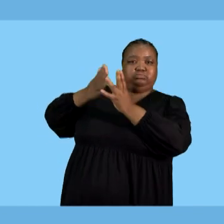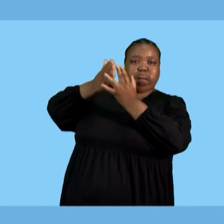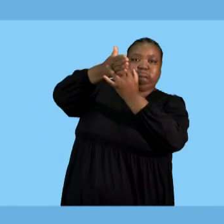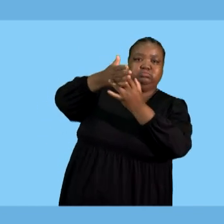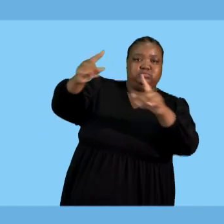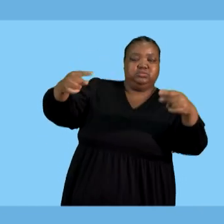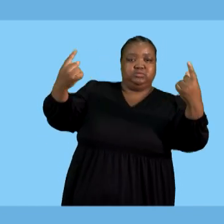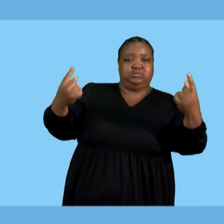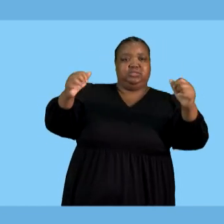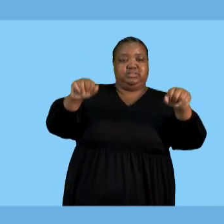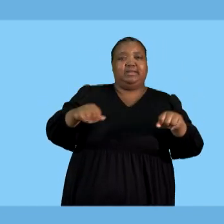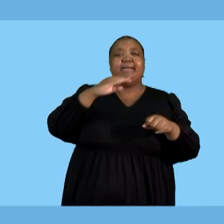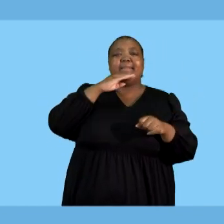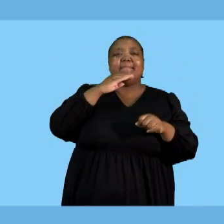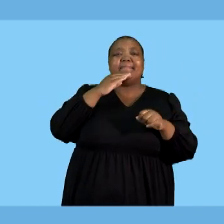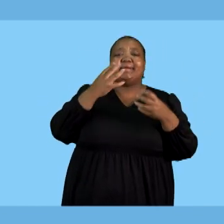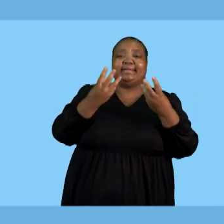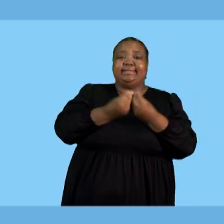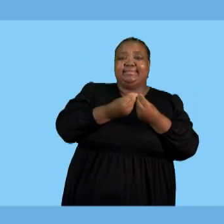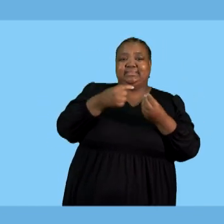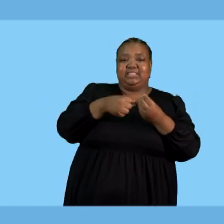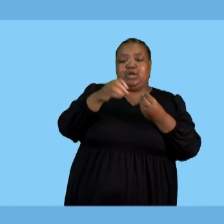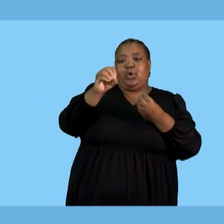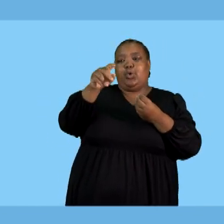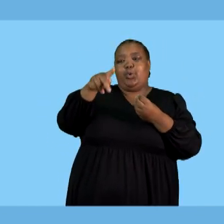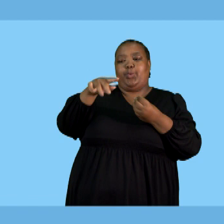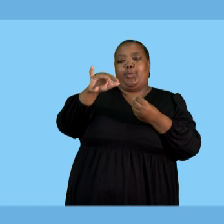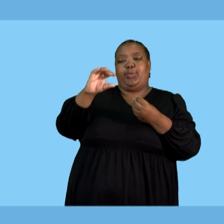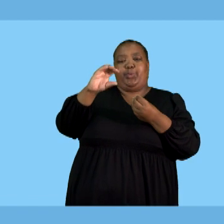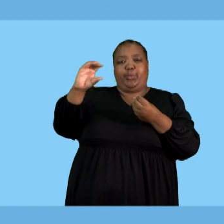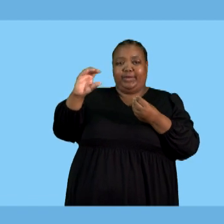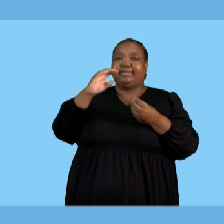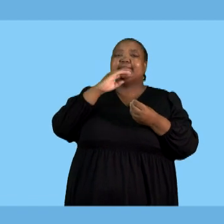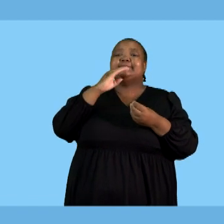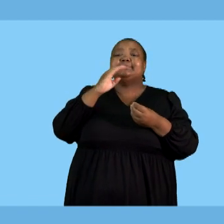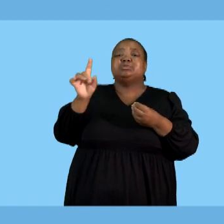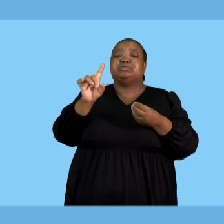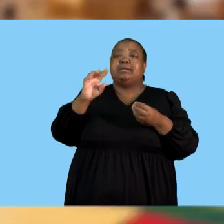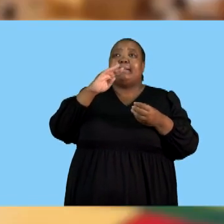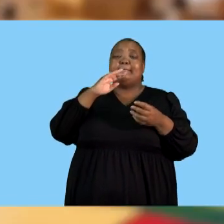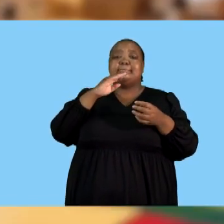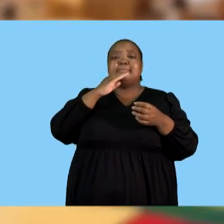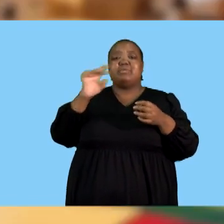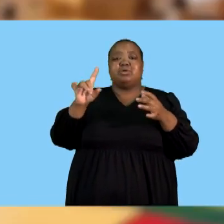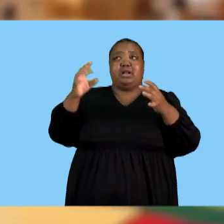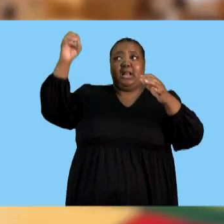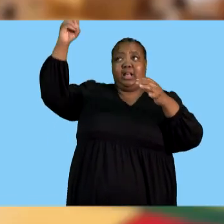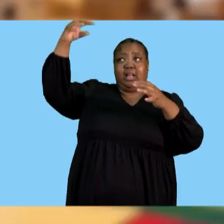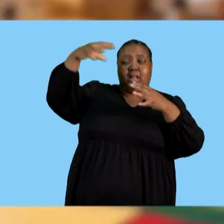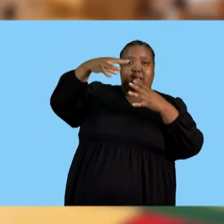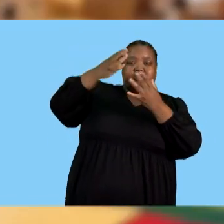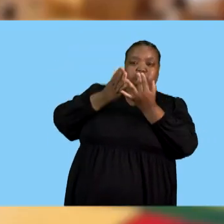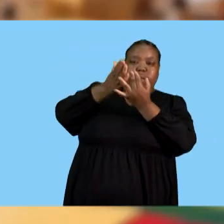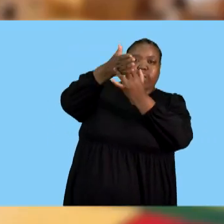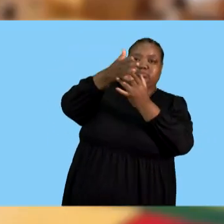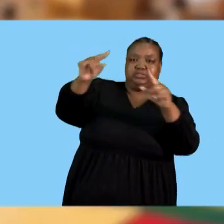it, so we're saying that that substance is opaque. So now, if substance is opaque, we are then saying that it doesn't allow light to pass